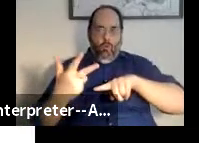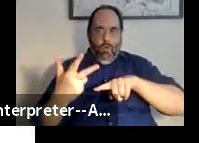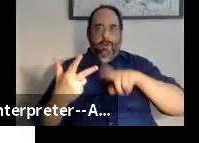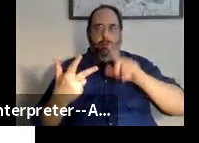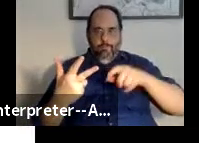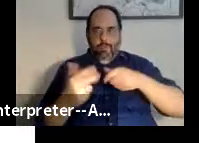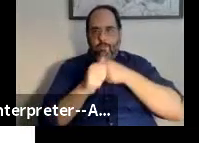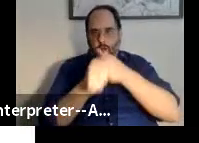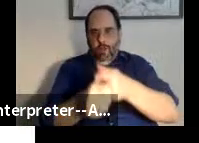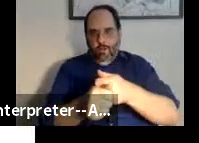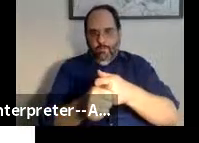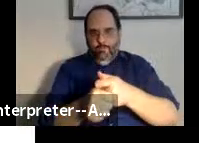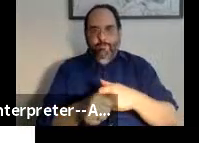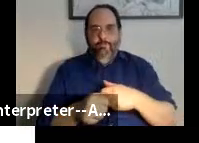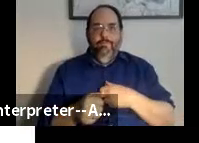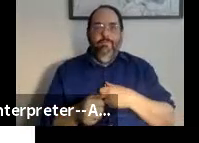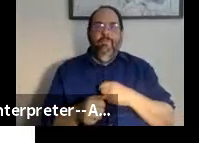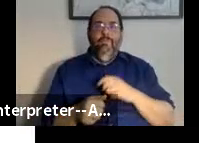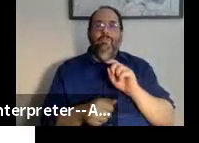ASTM